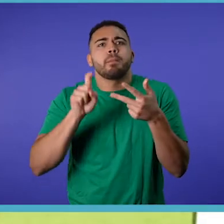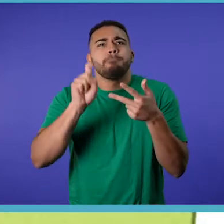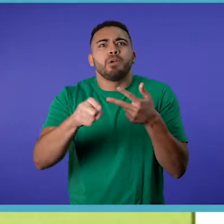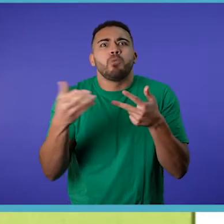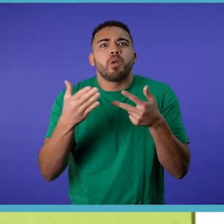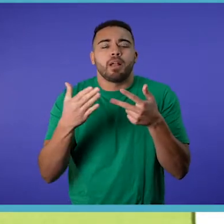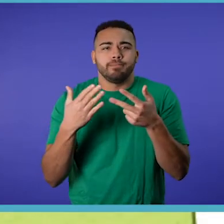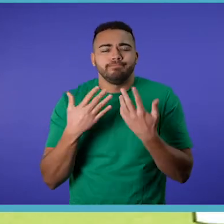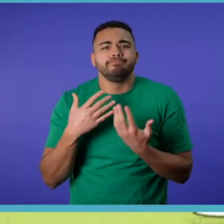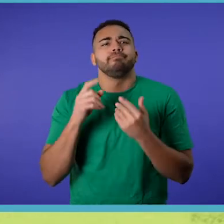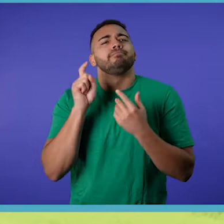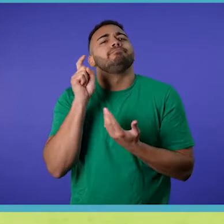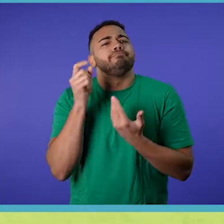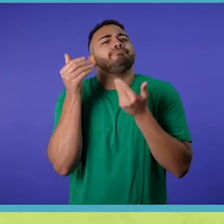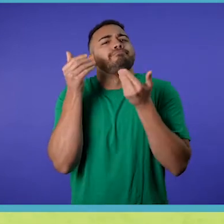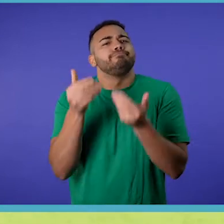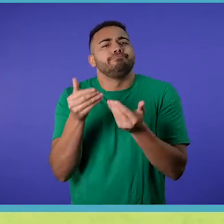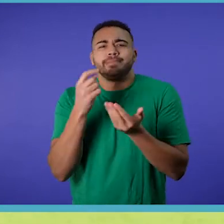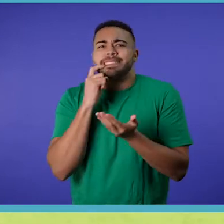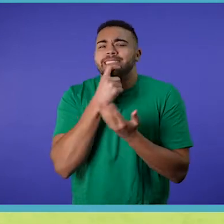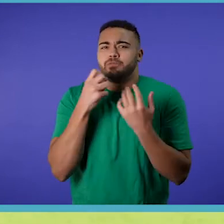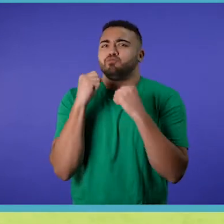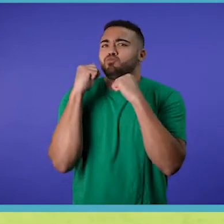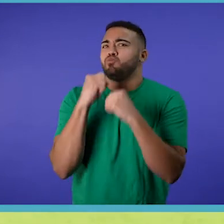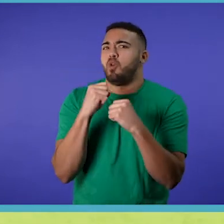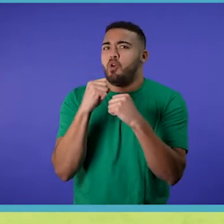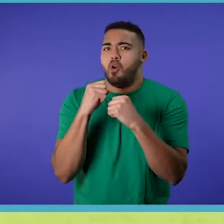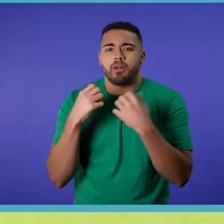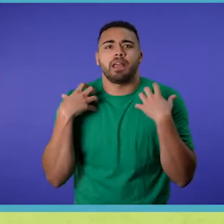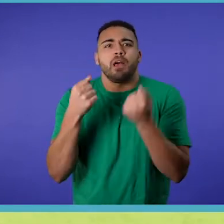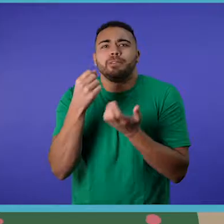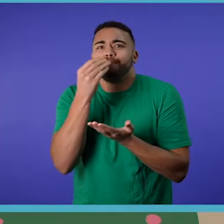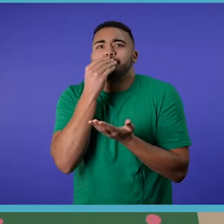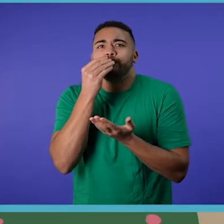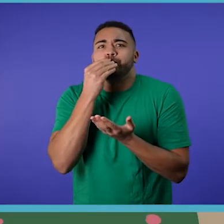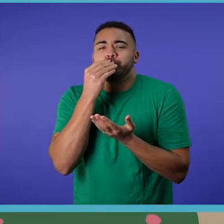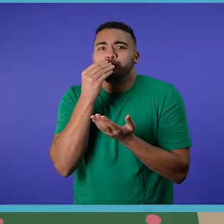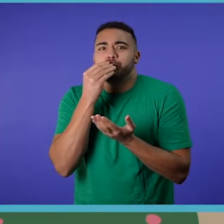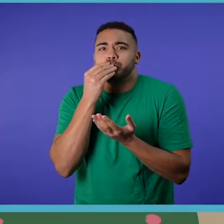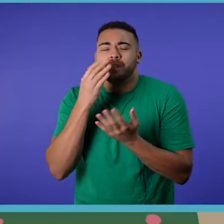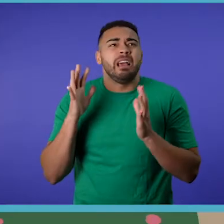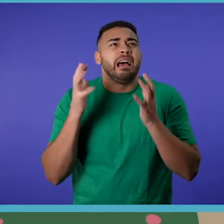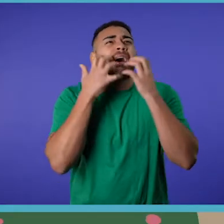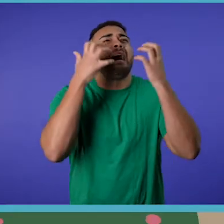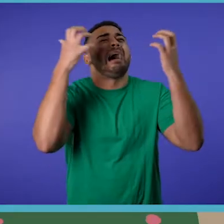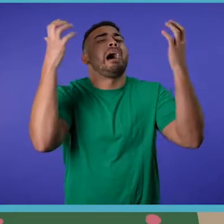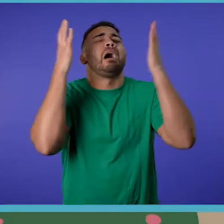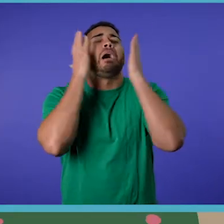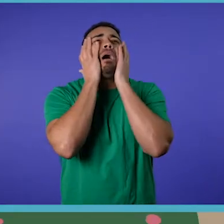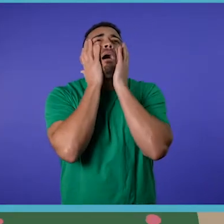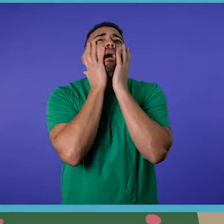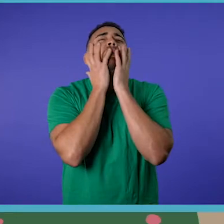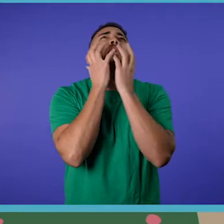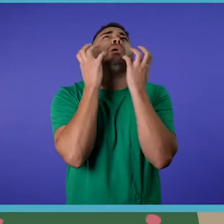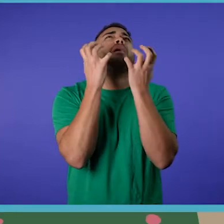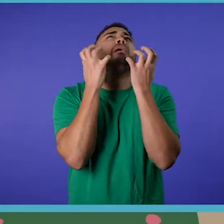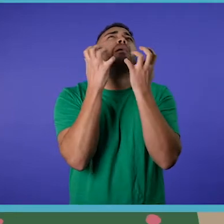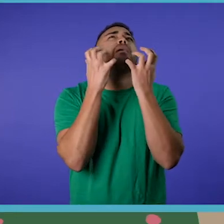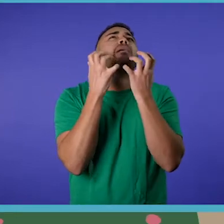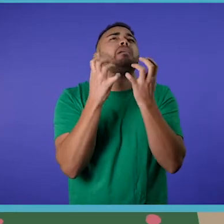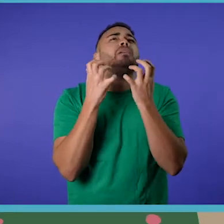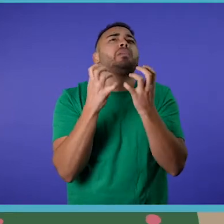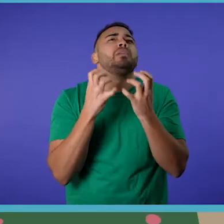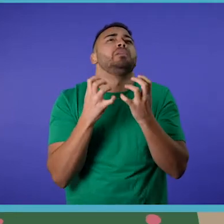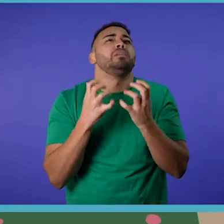strong with healthy snacks. Good luck, Captain Mary. Tyler cried out loud, "Oh